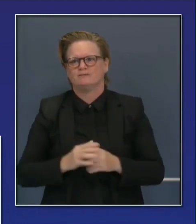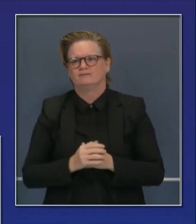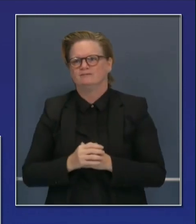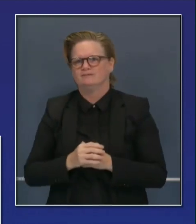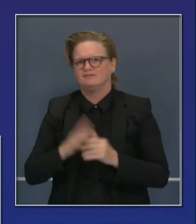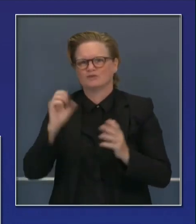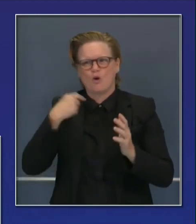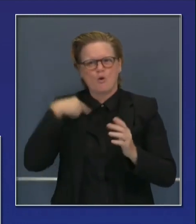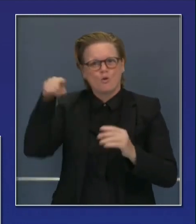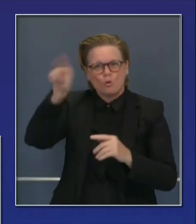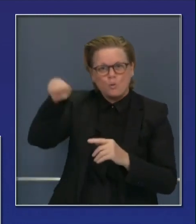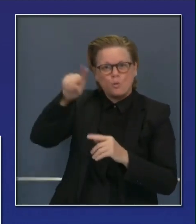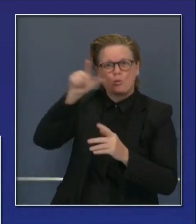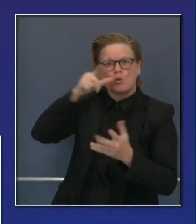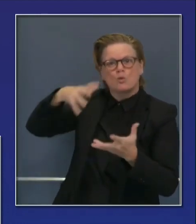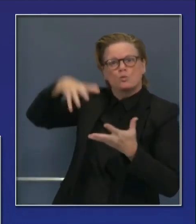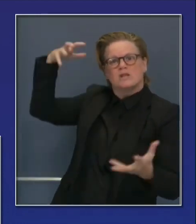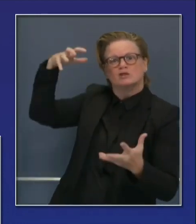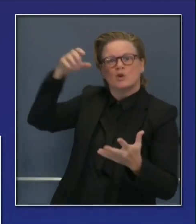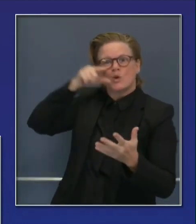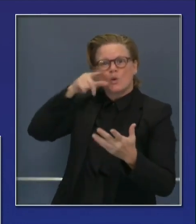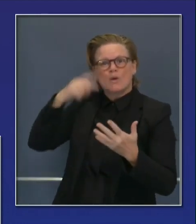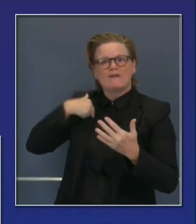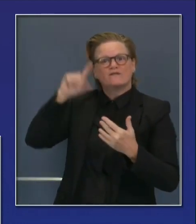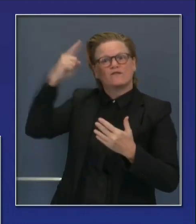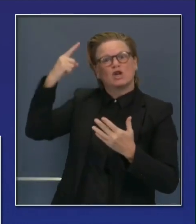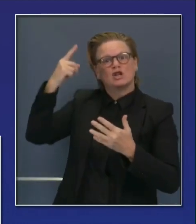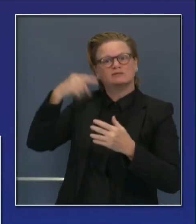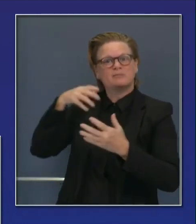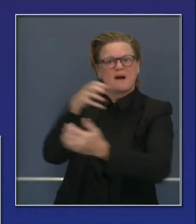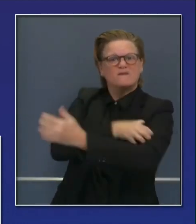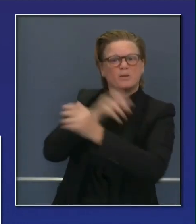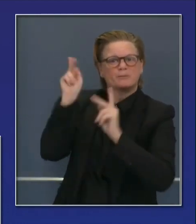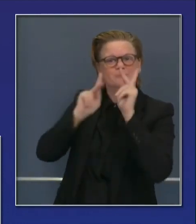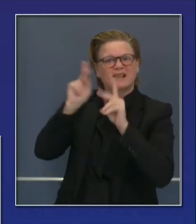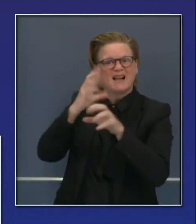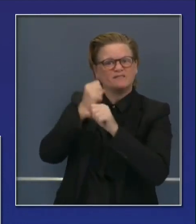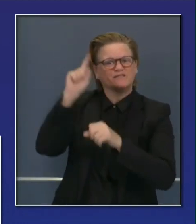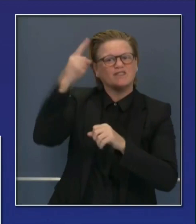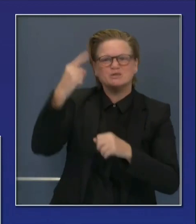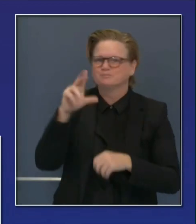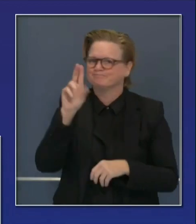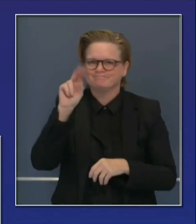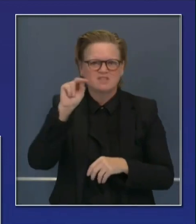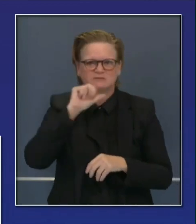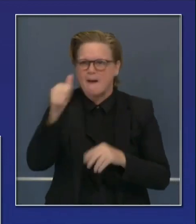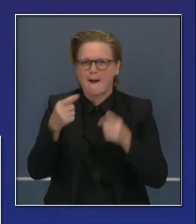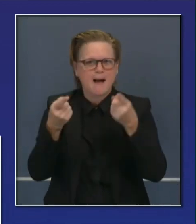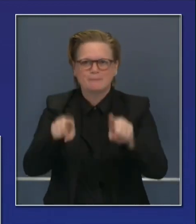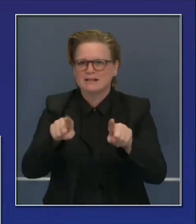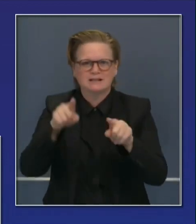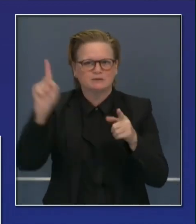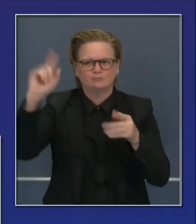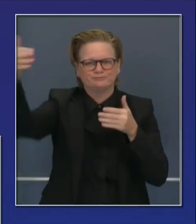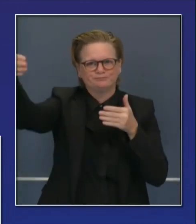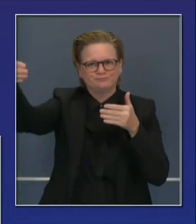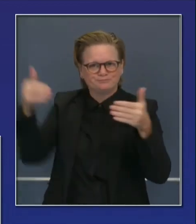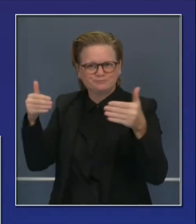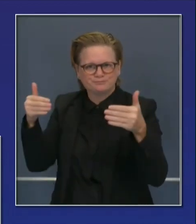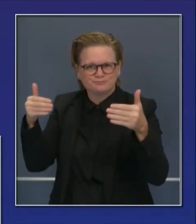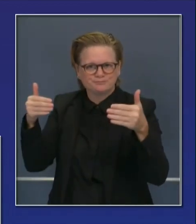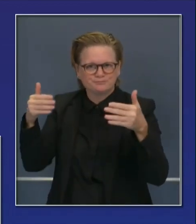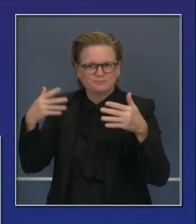have resources or they have relationships that will allow them to do it, we also will be monitoring that very, very closely. We